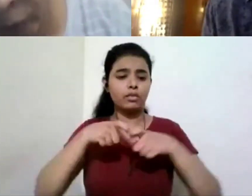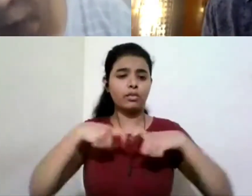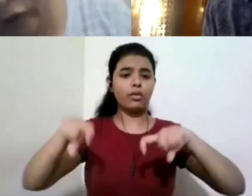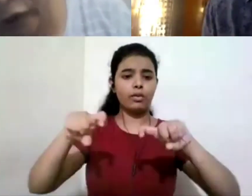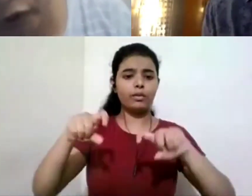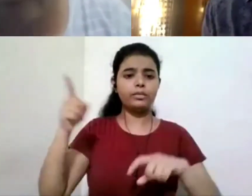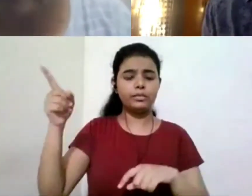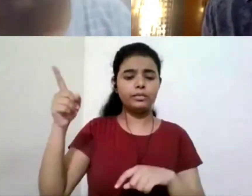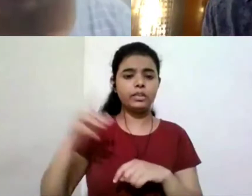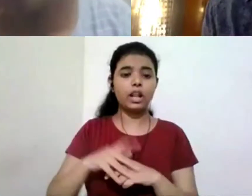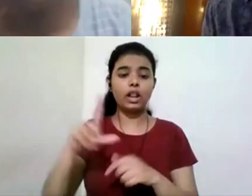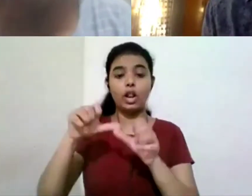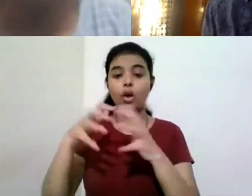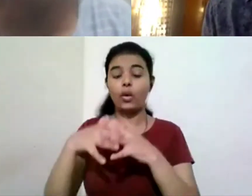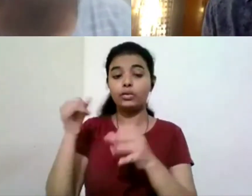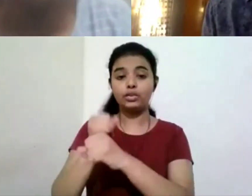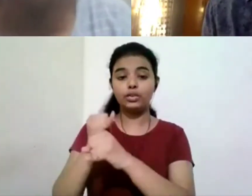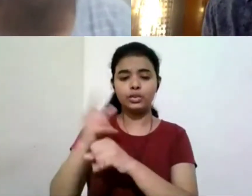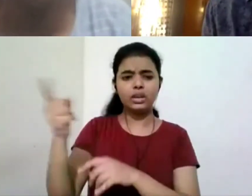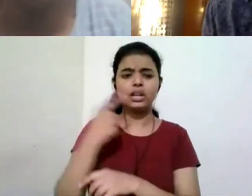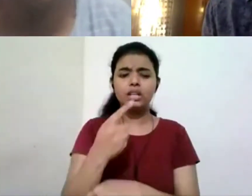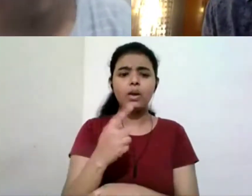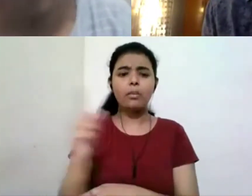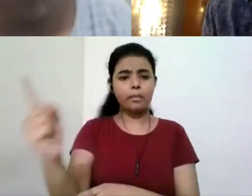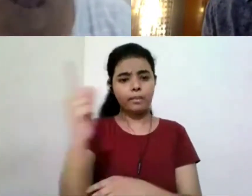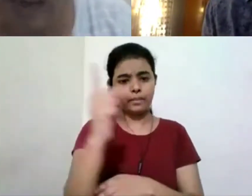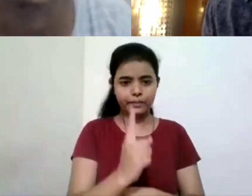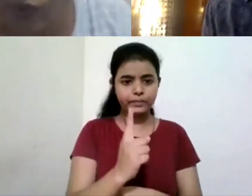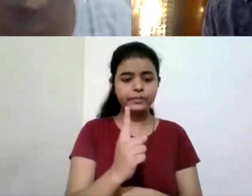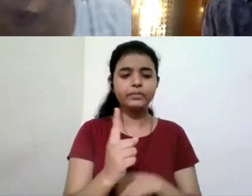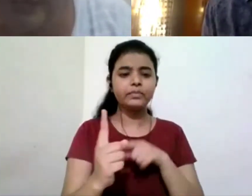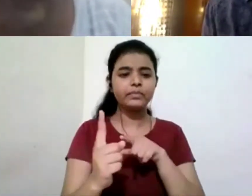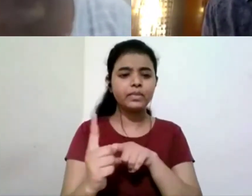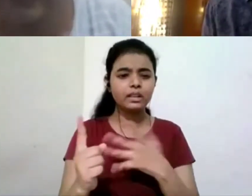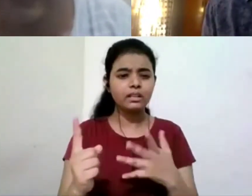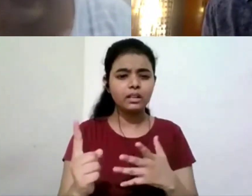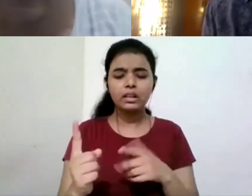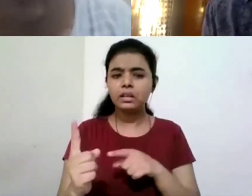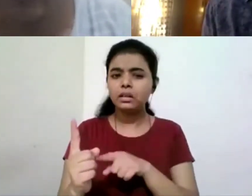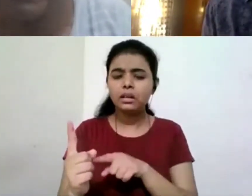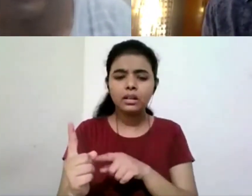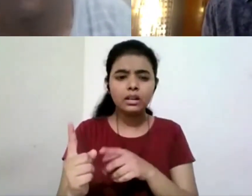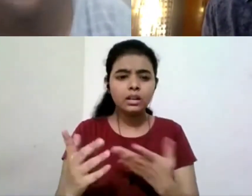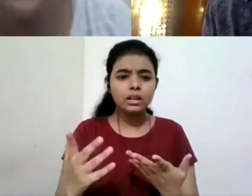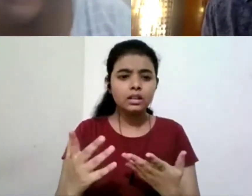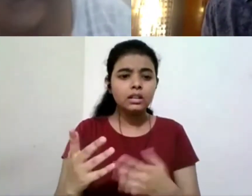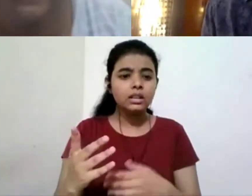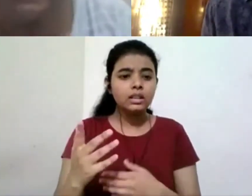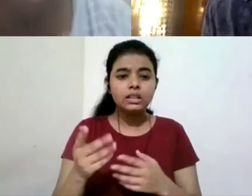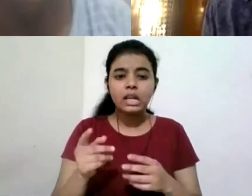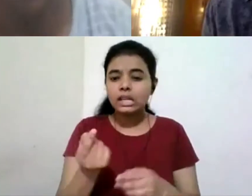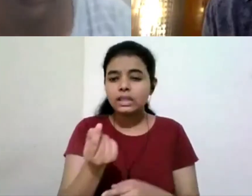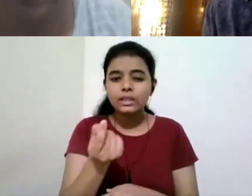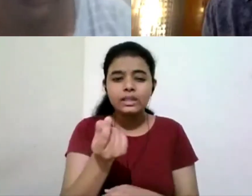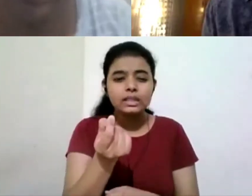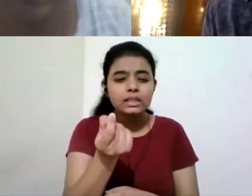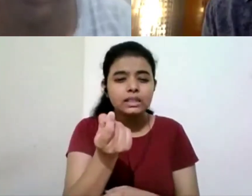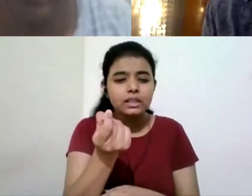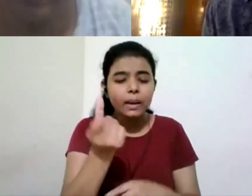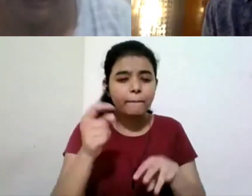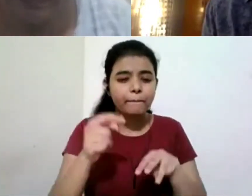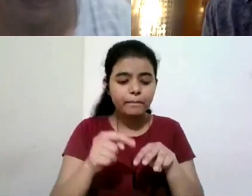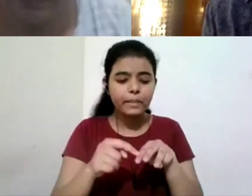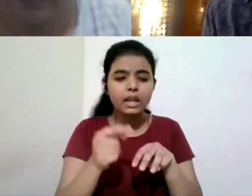in the Law Institute, and here's one person who came there who had a really, really, like, if you would say, a very slight limp.